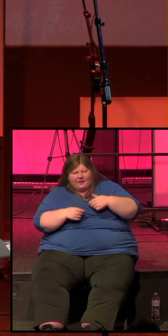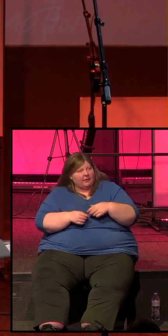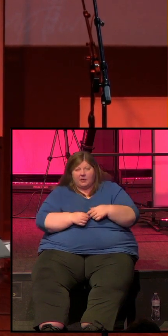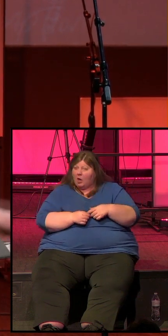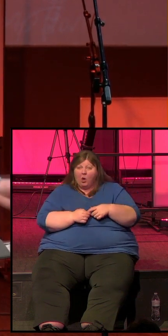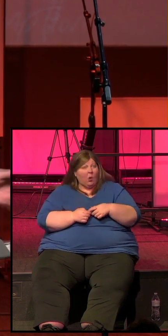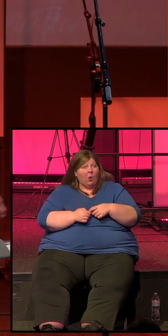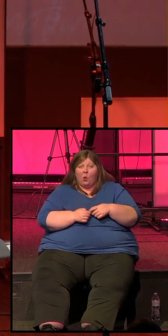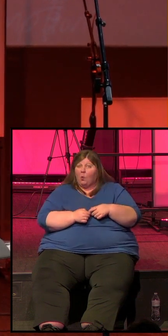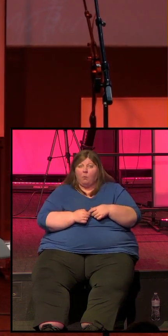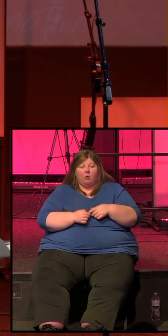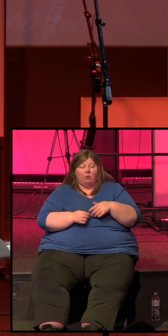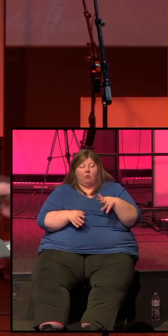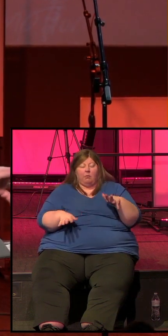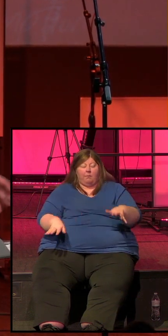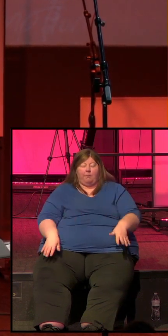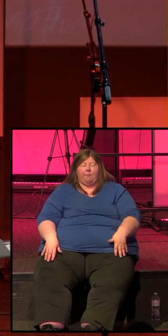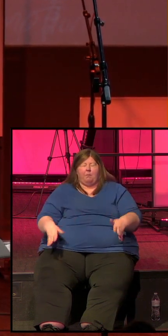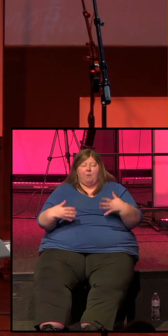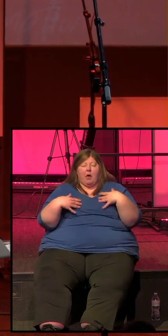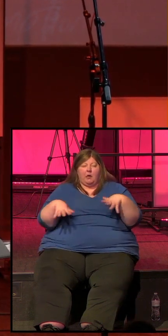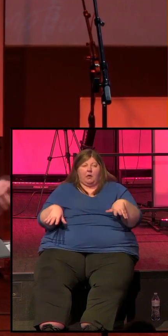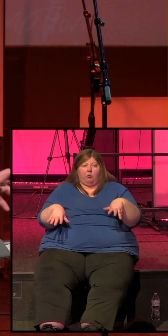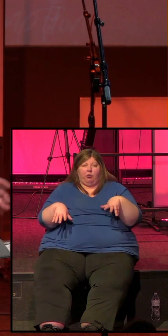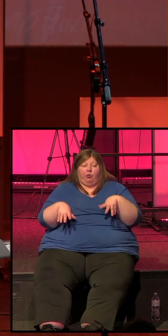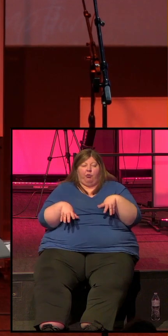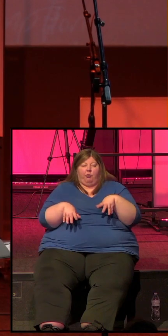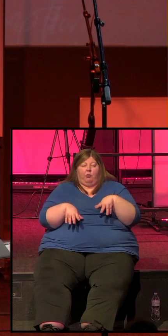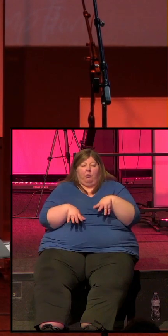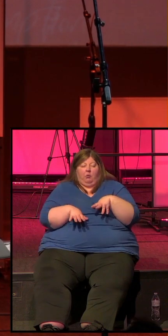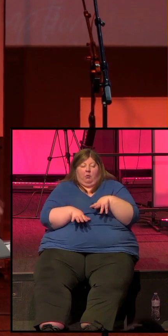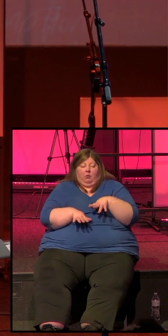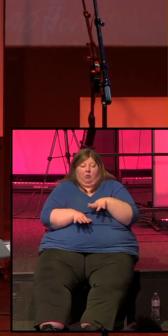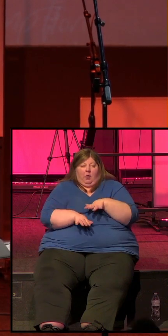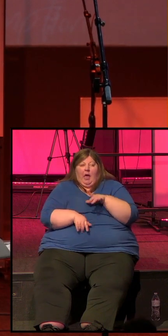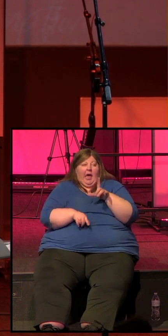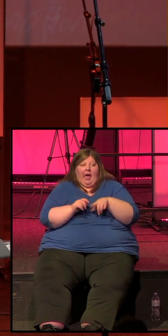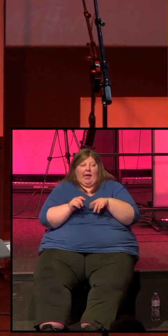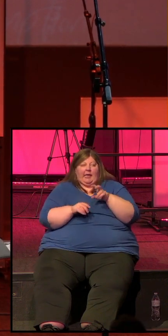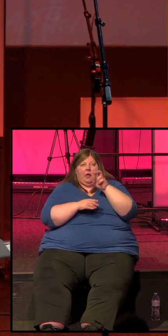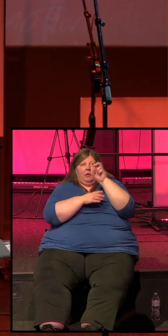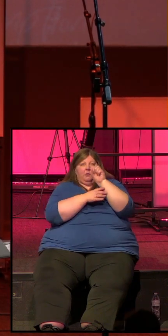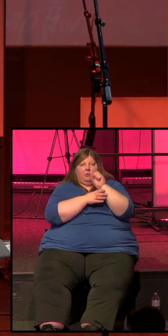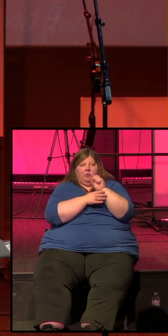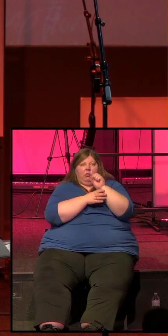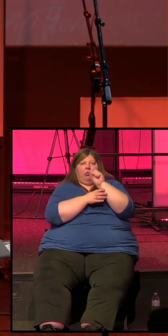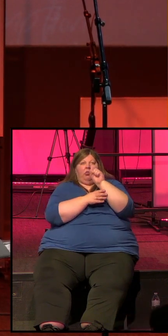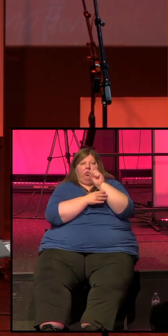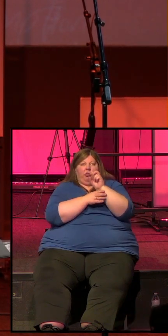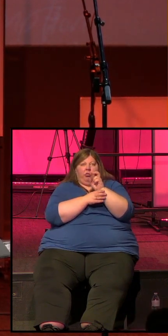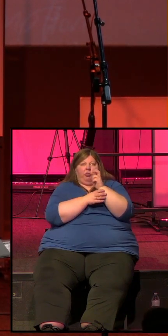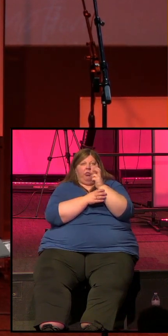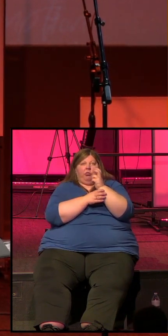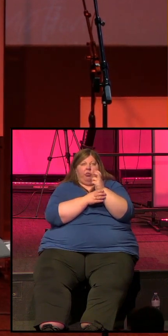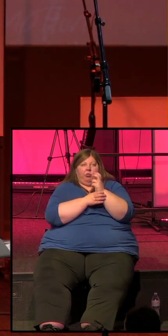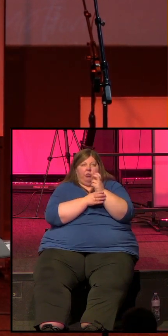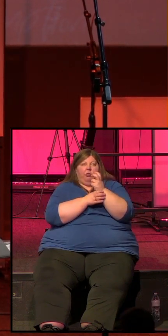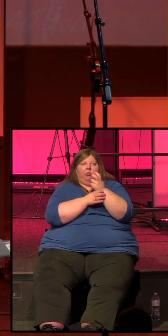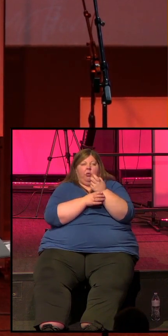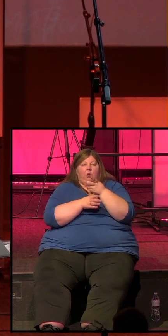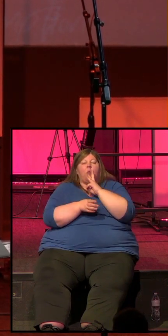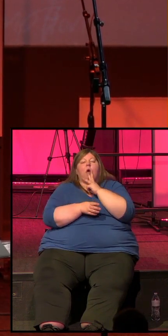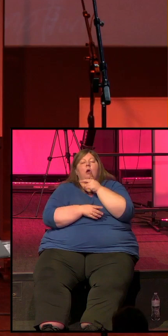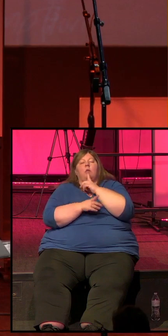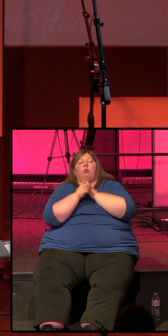Nope, starting to lose function of my extremities, which means I'm going to lose the ability to stay afloat. Start drinking water,